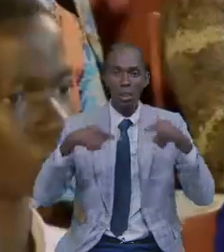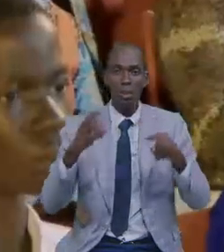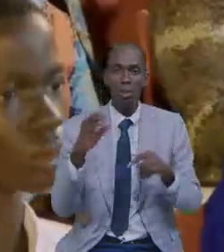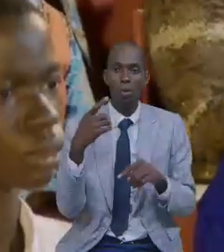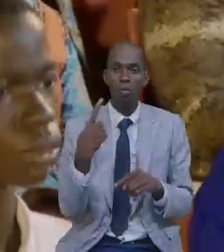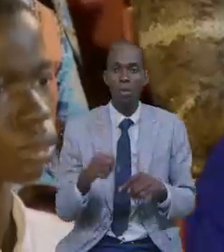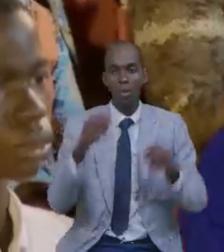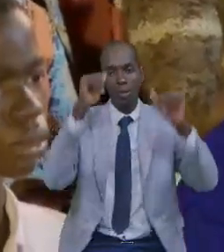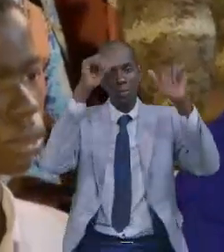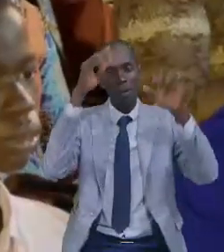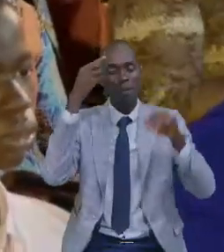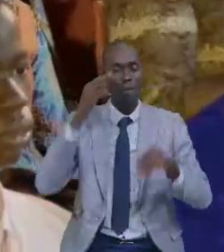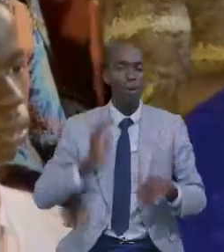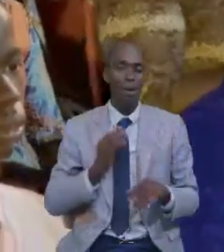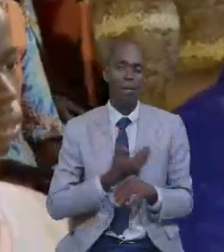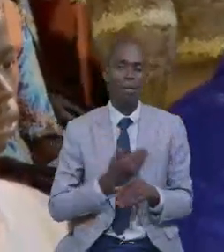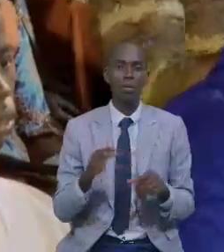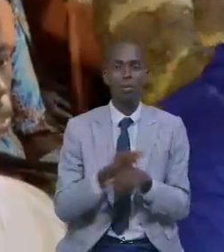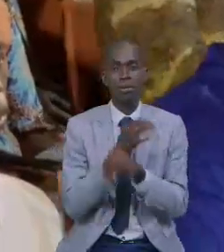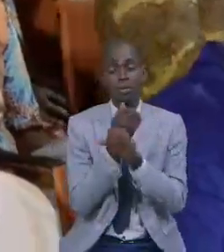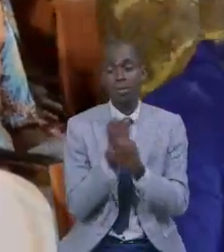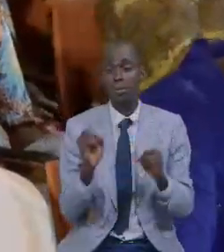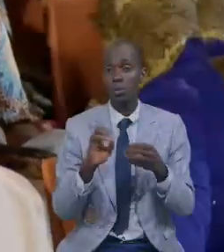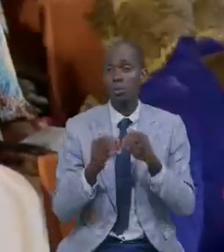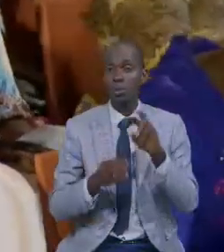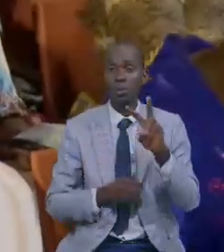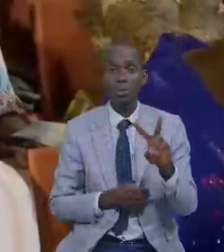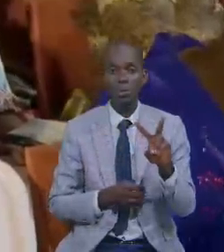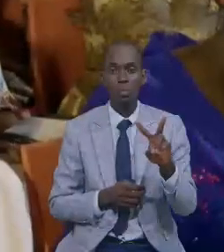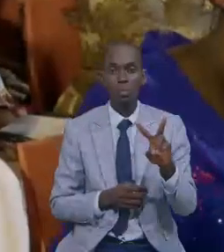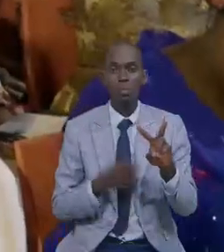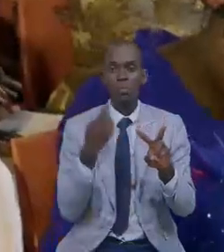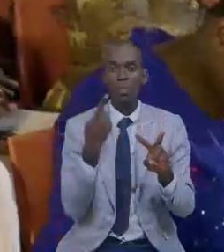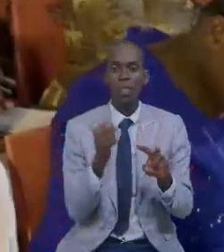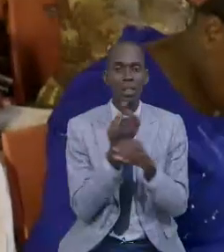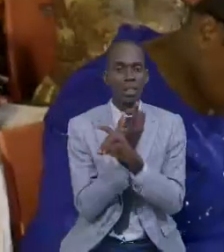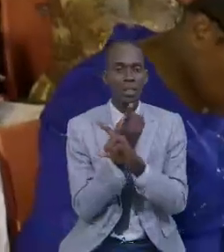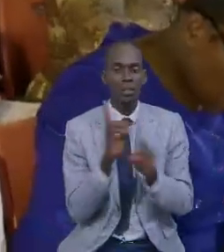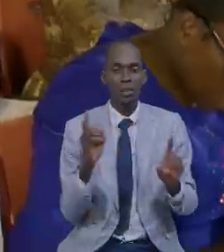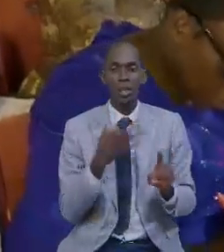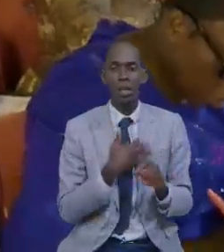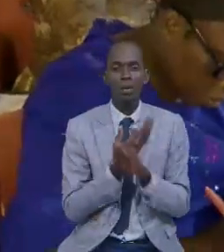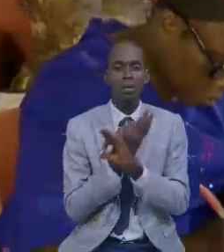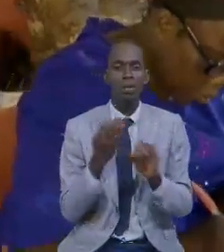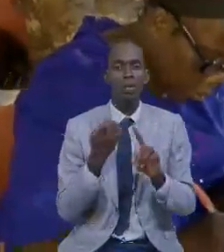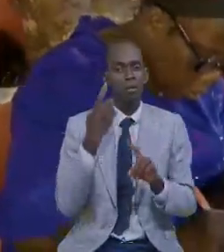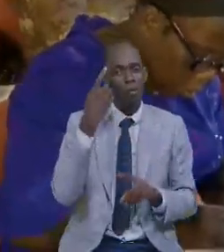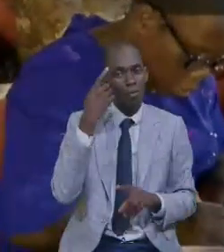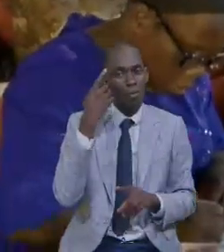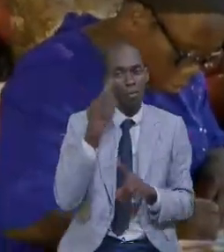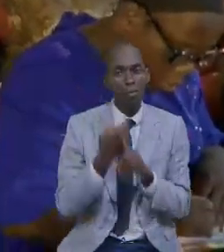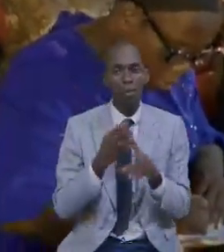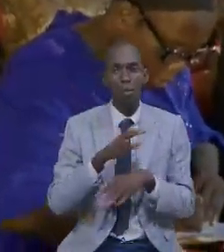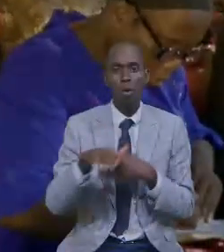for our full salvation. Number two, the deliverance and freedom from all